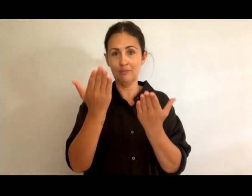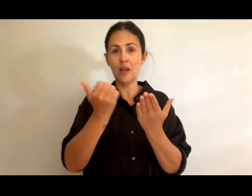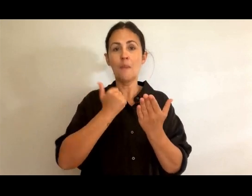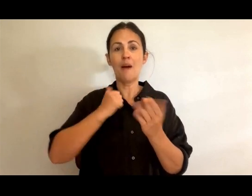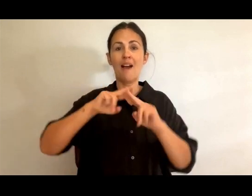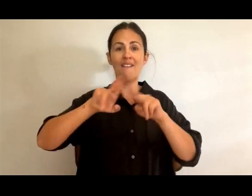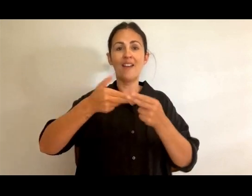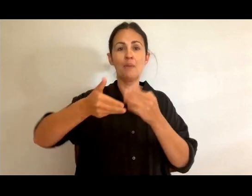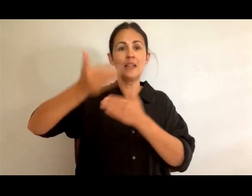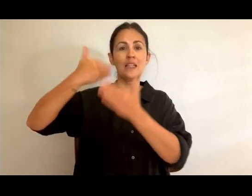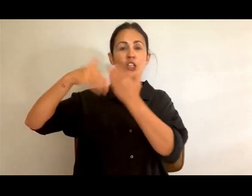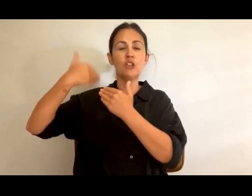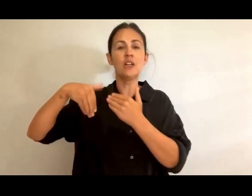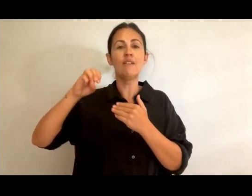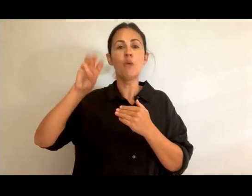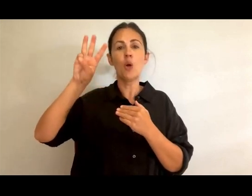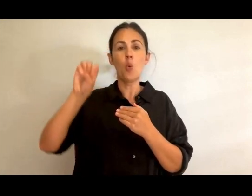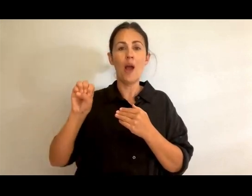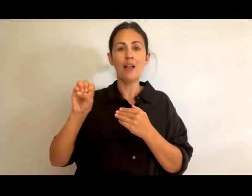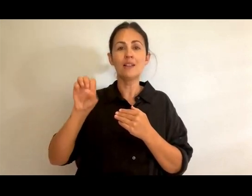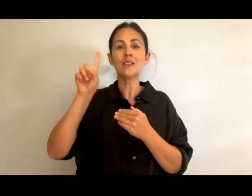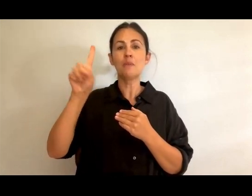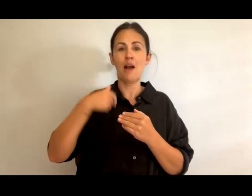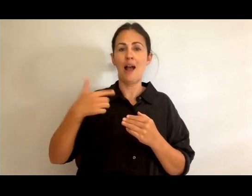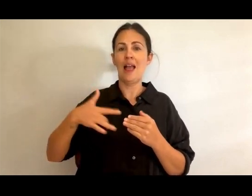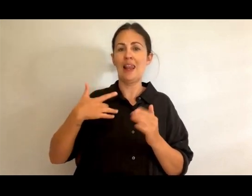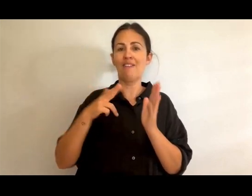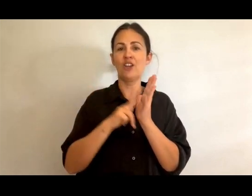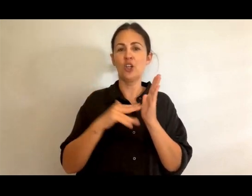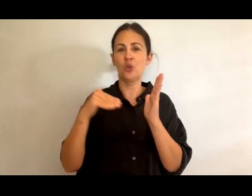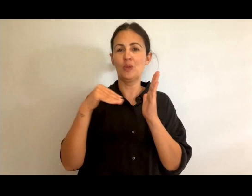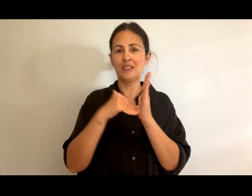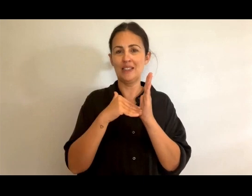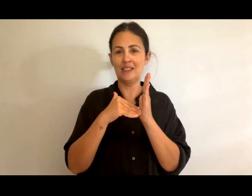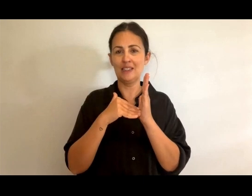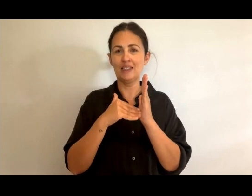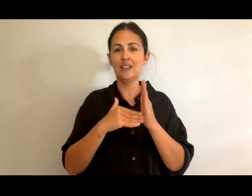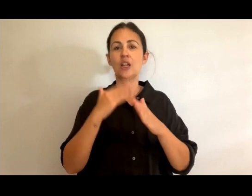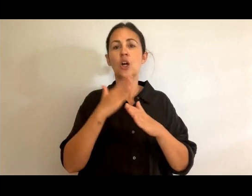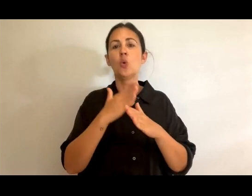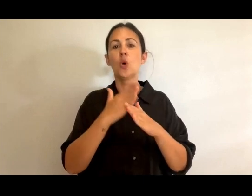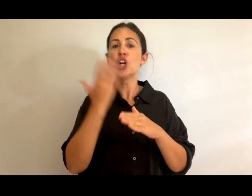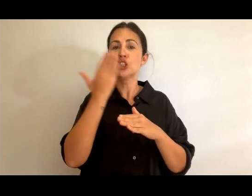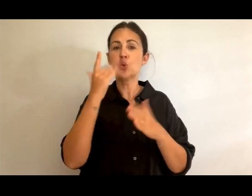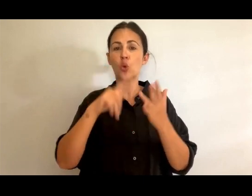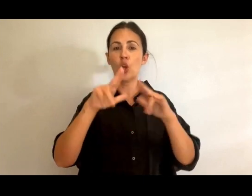in Cambridge, New Zealand, and I work at WinTech in the School of Media Arts, and my name is Wendy Richdale.